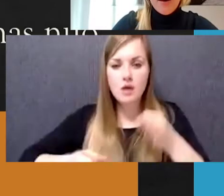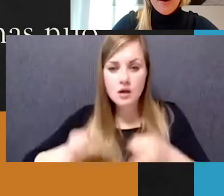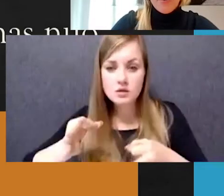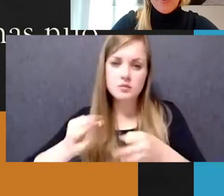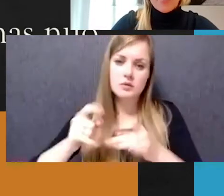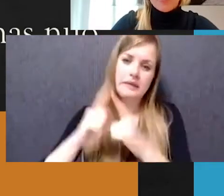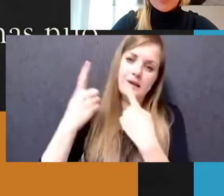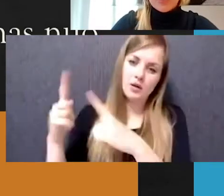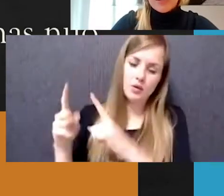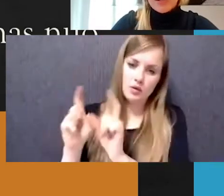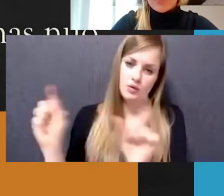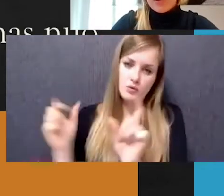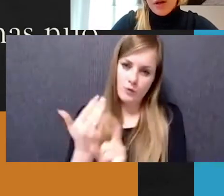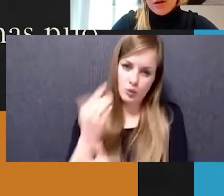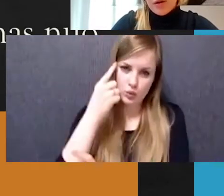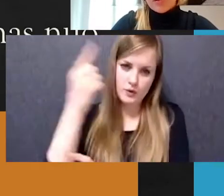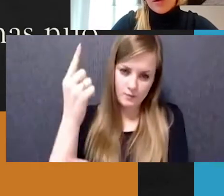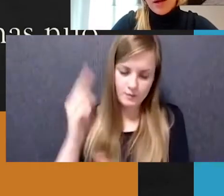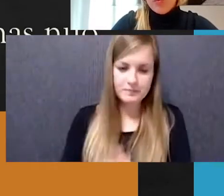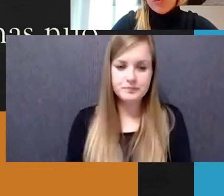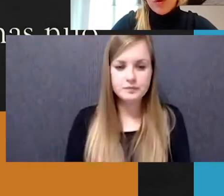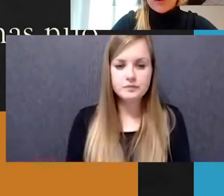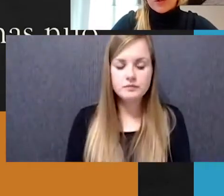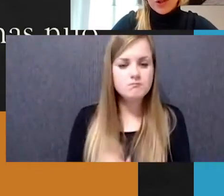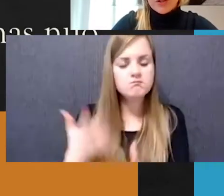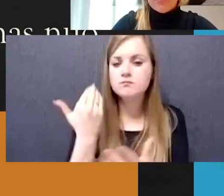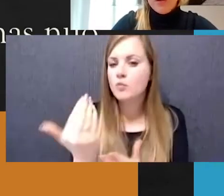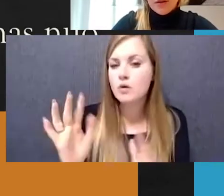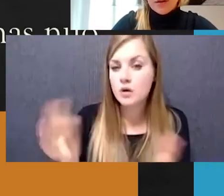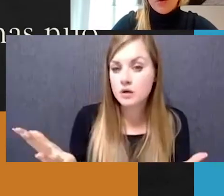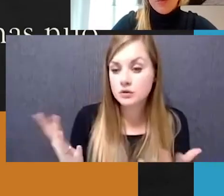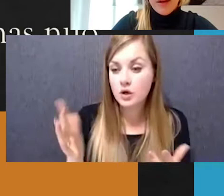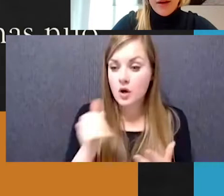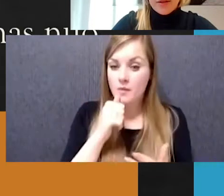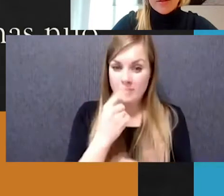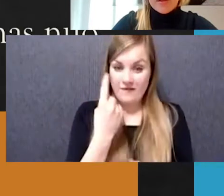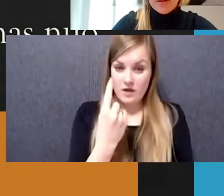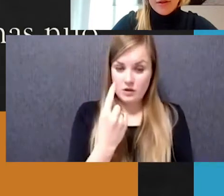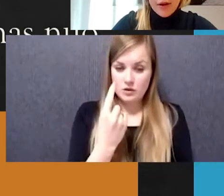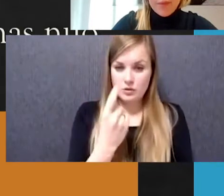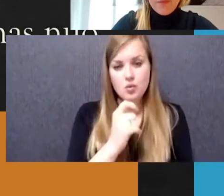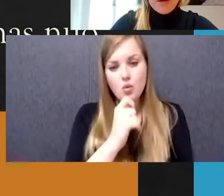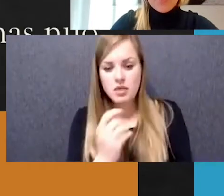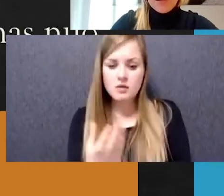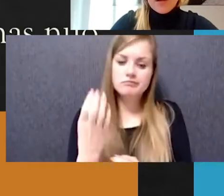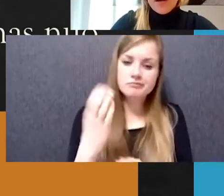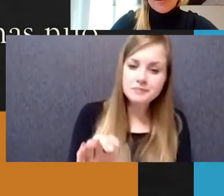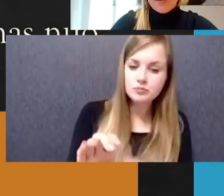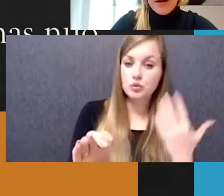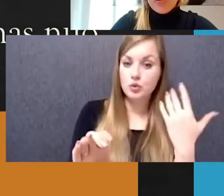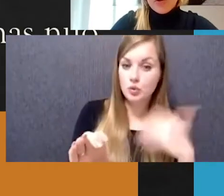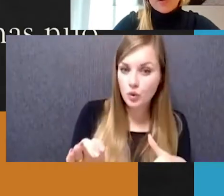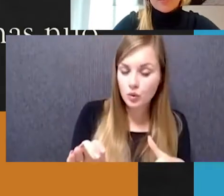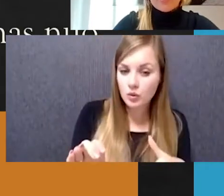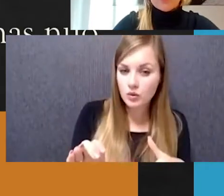And this consistency is the criterion, which basically means that if there was one